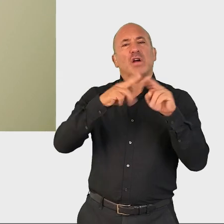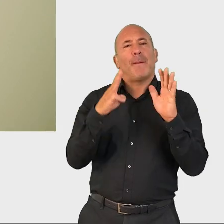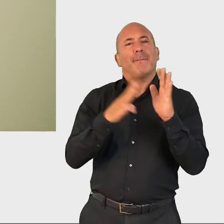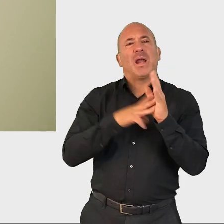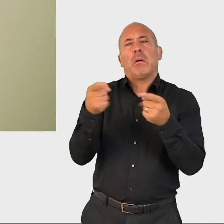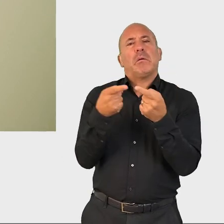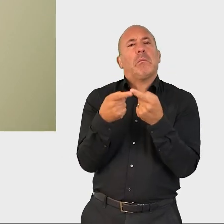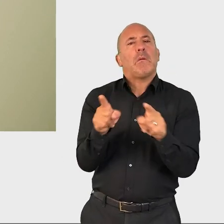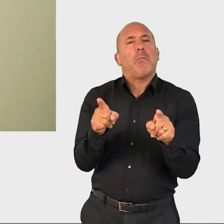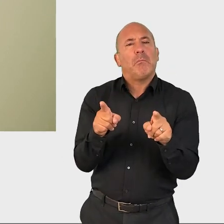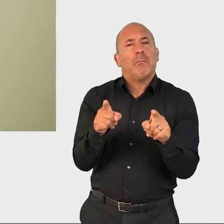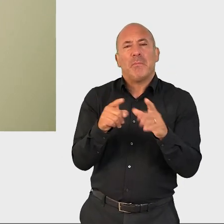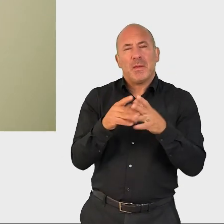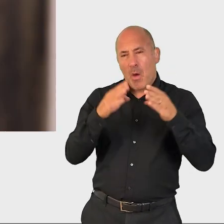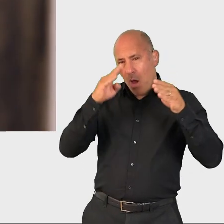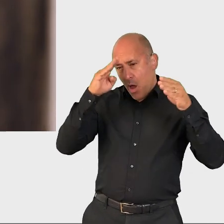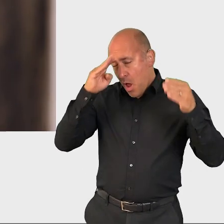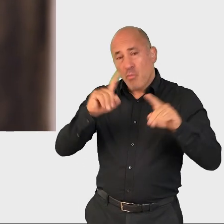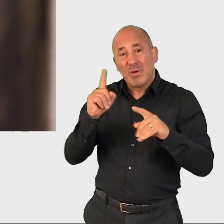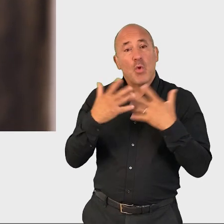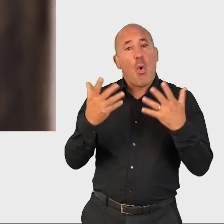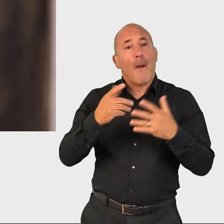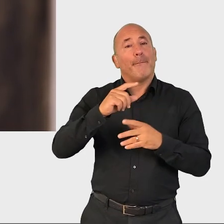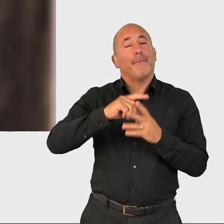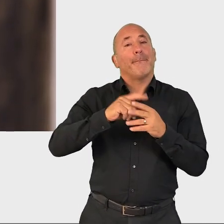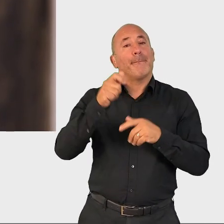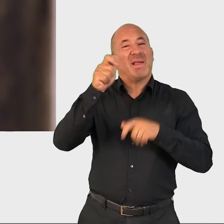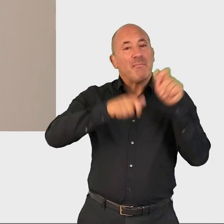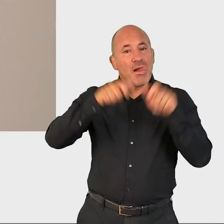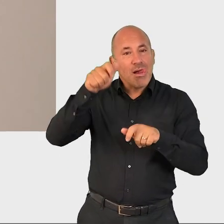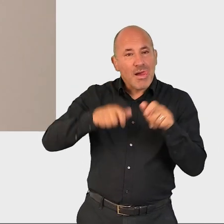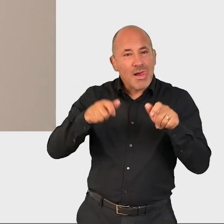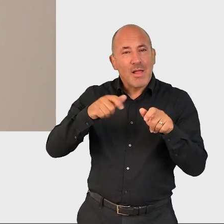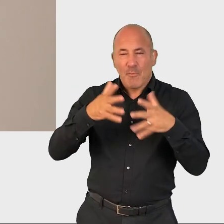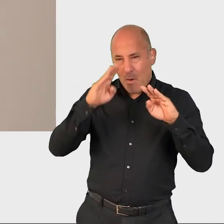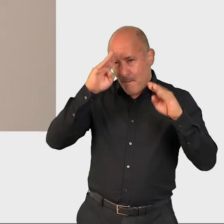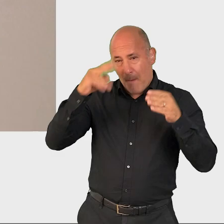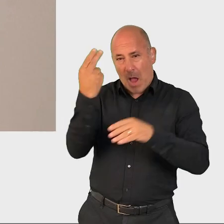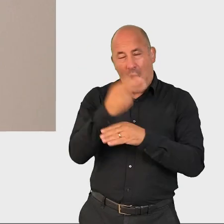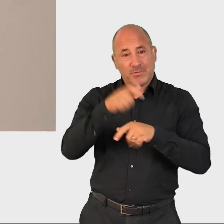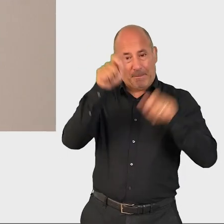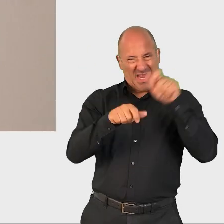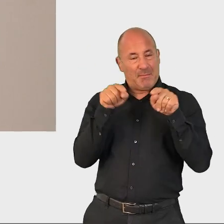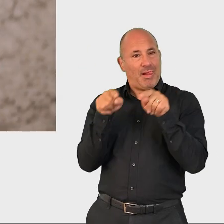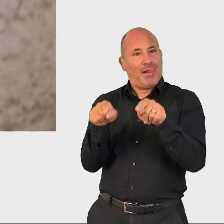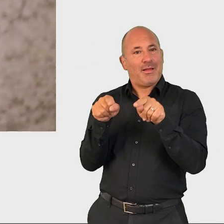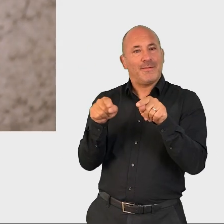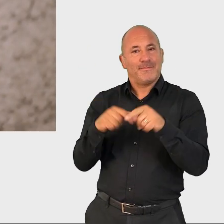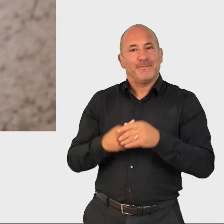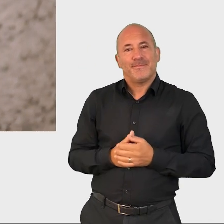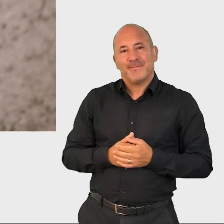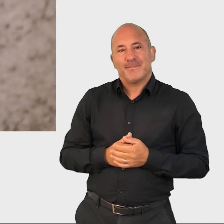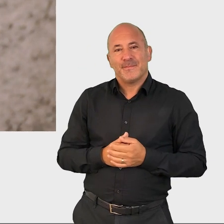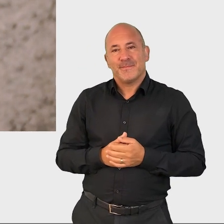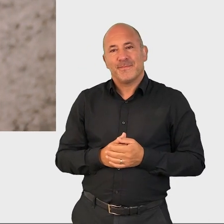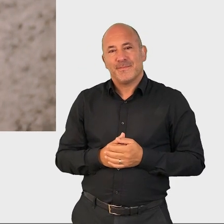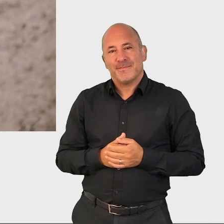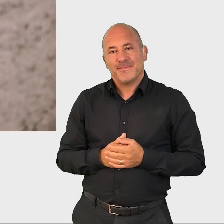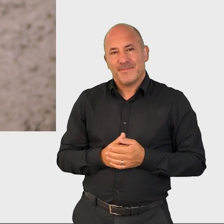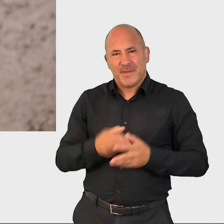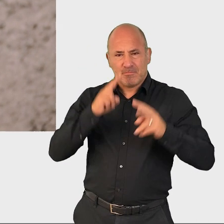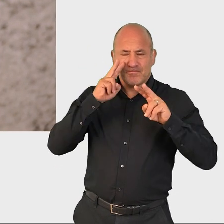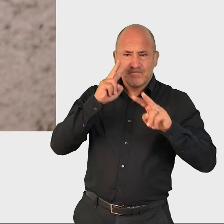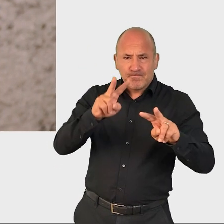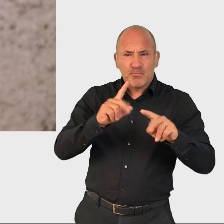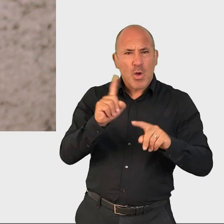Jean-François Millet differed in the greater focus he placed on people, making them the centre of his artworks.